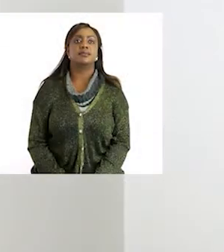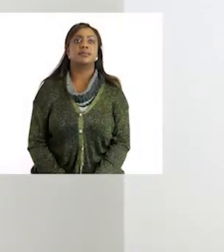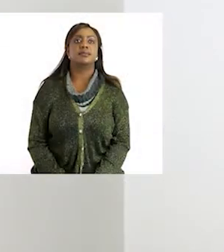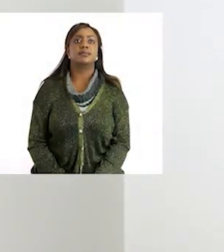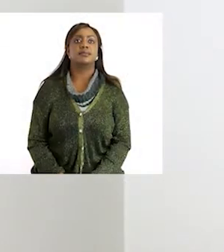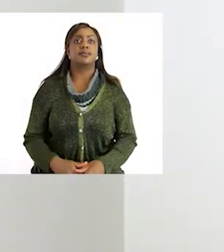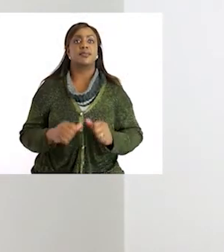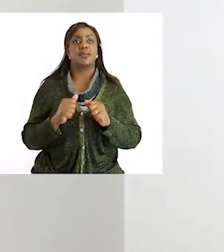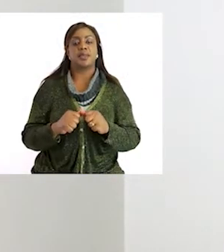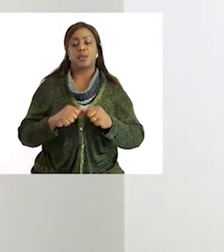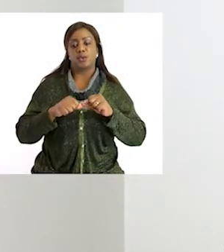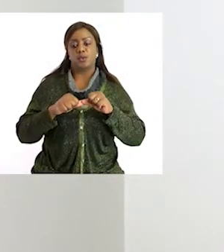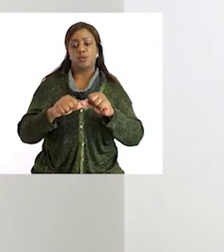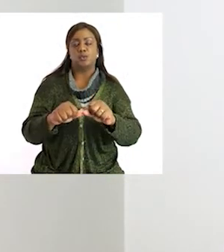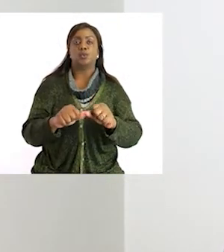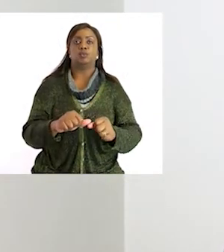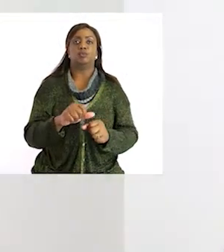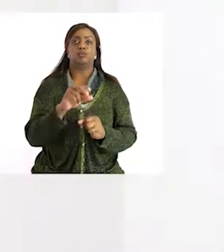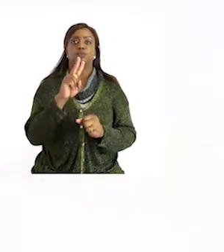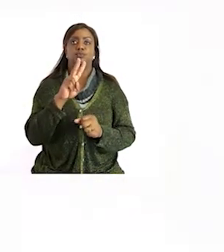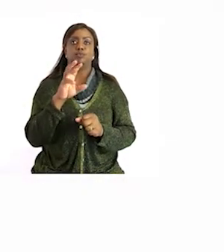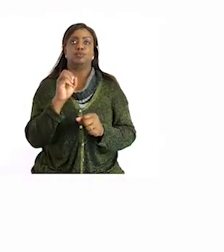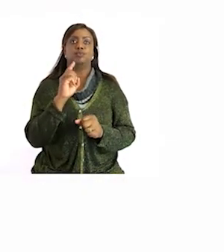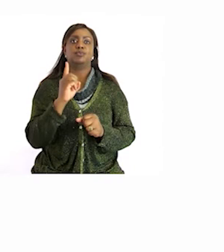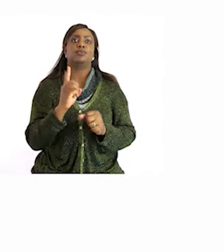Let us now turn to page 21.